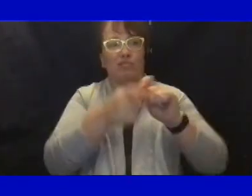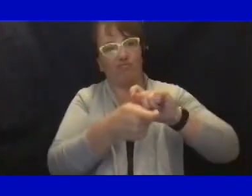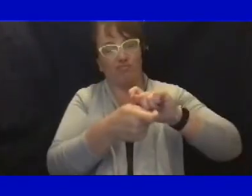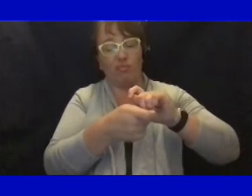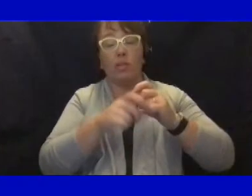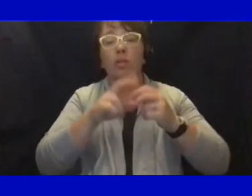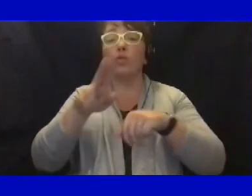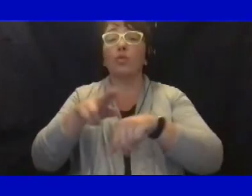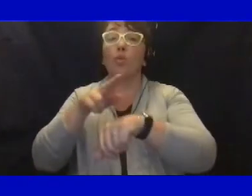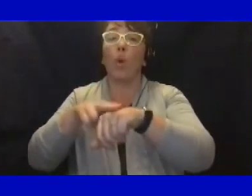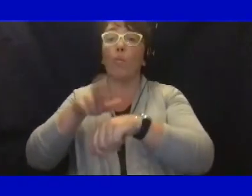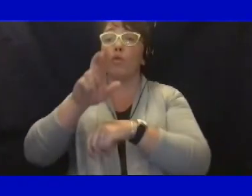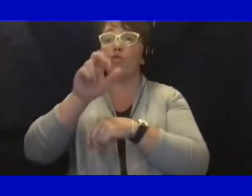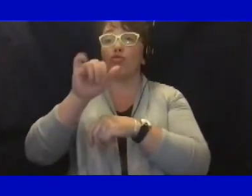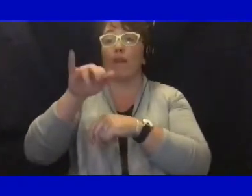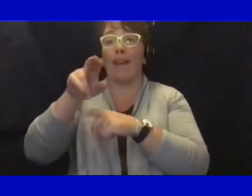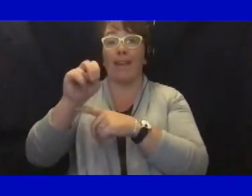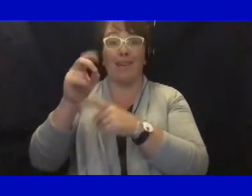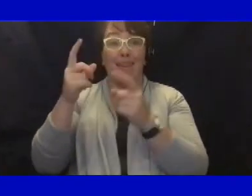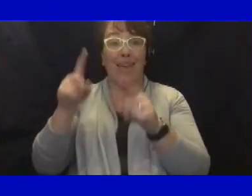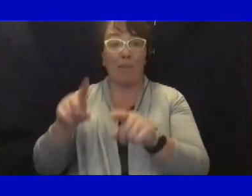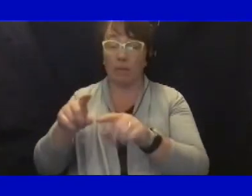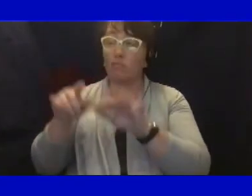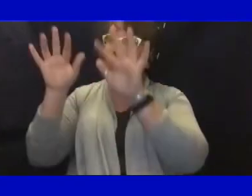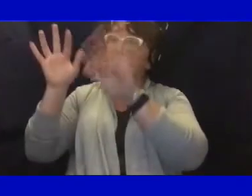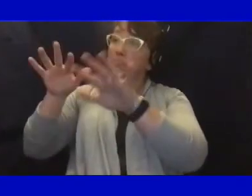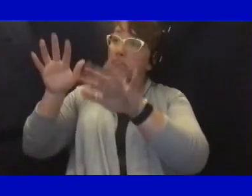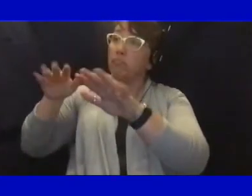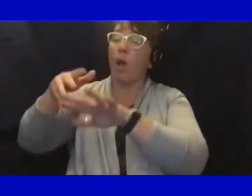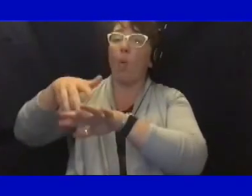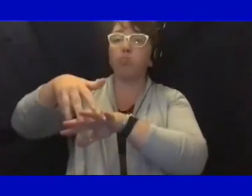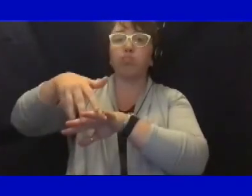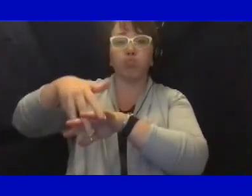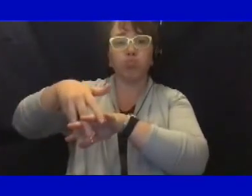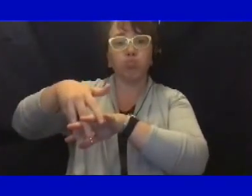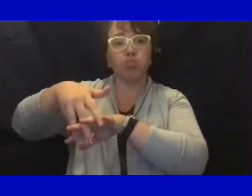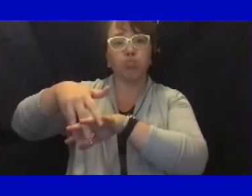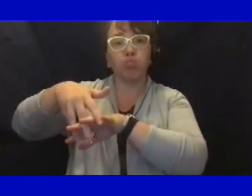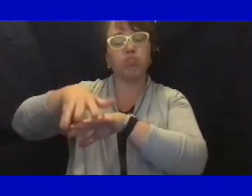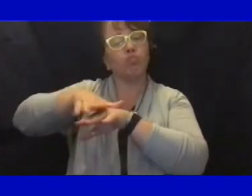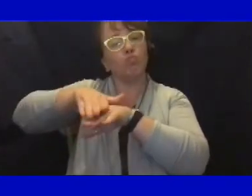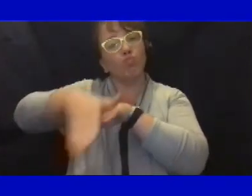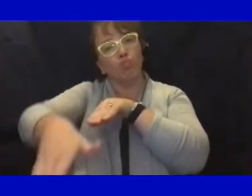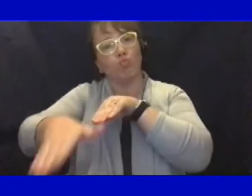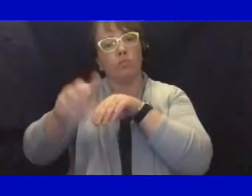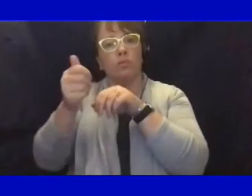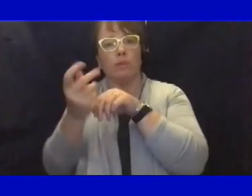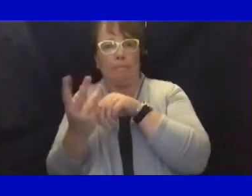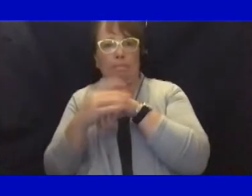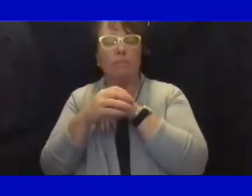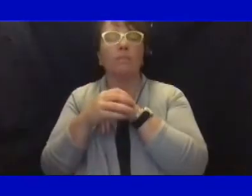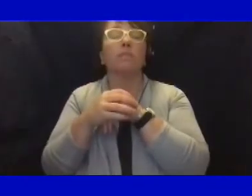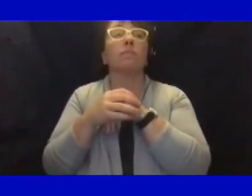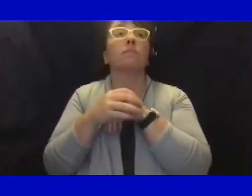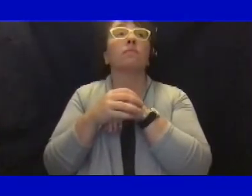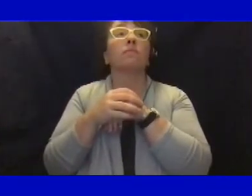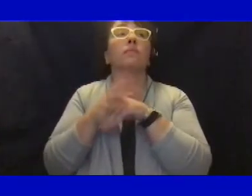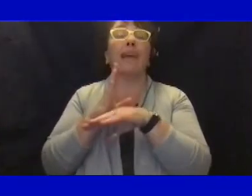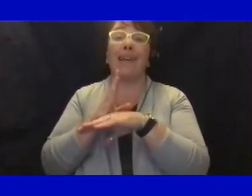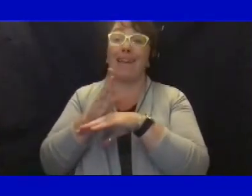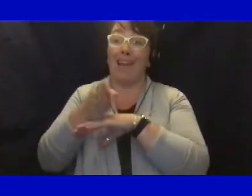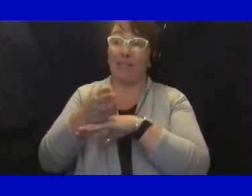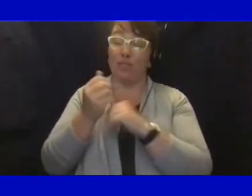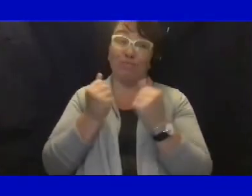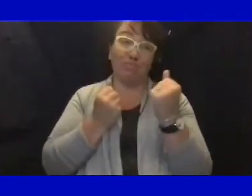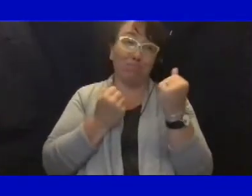can infiltrate into the mountain. A lot of the rain will infiltrate into the mountain, and some of the rain runs off. After we have a burn like this, the mountain